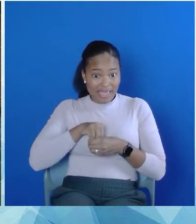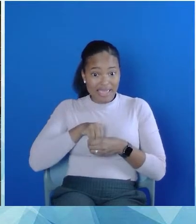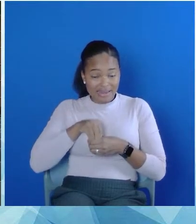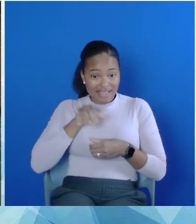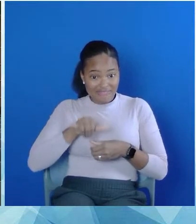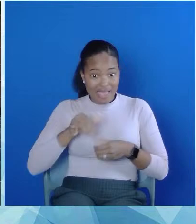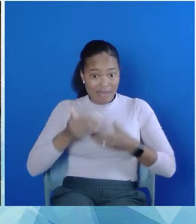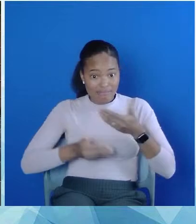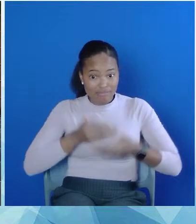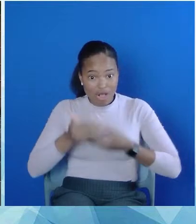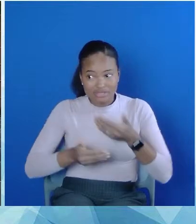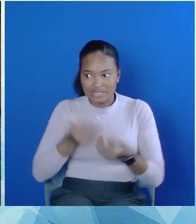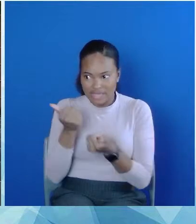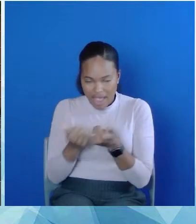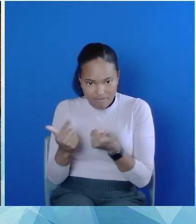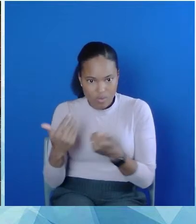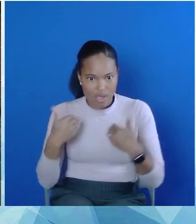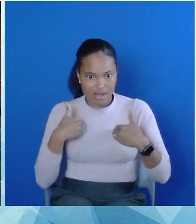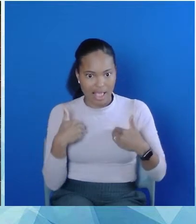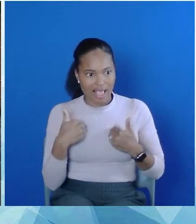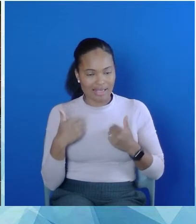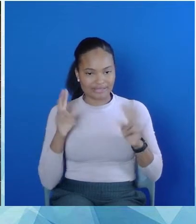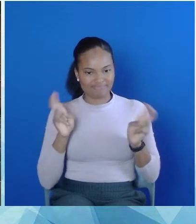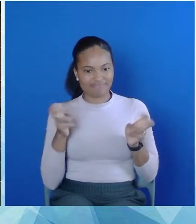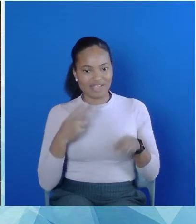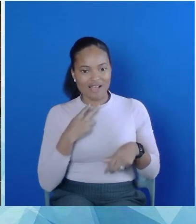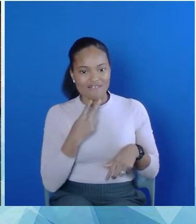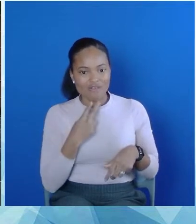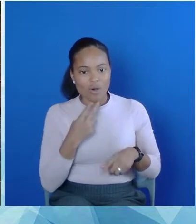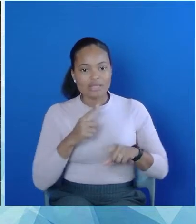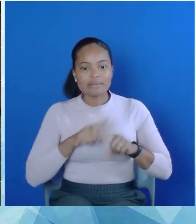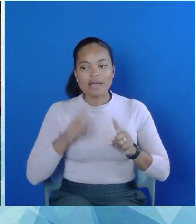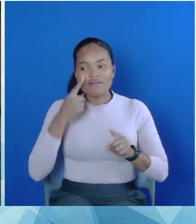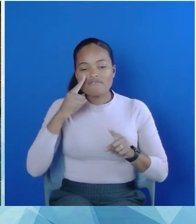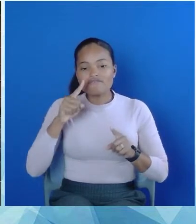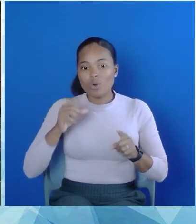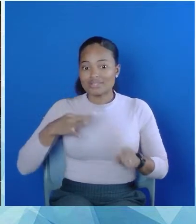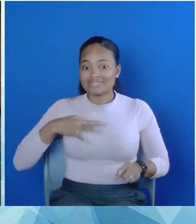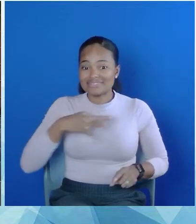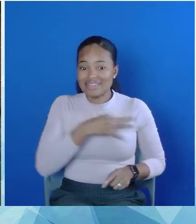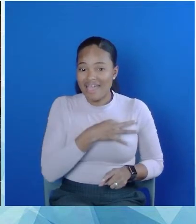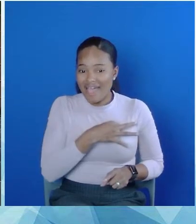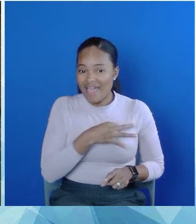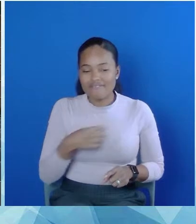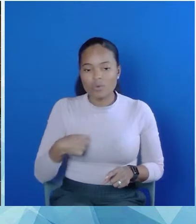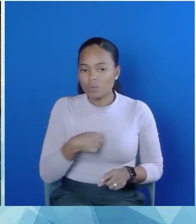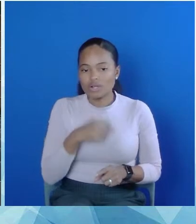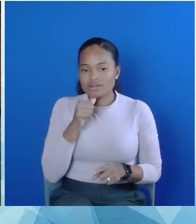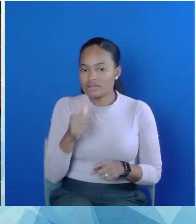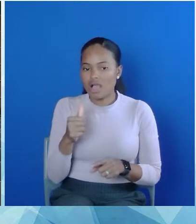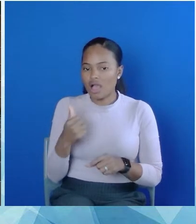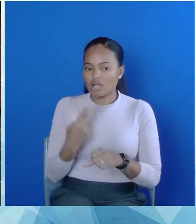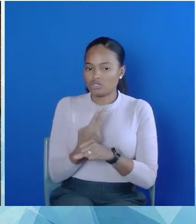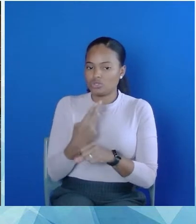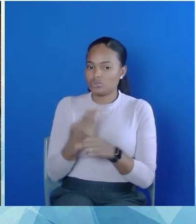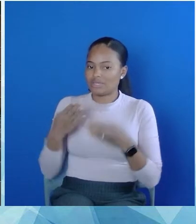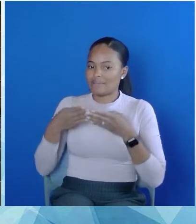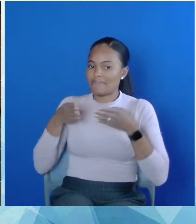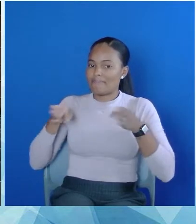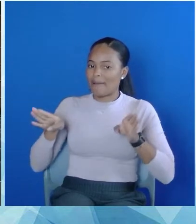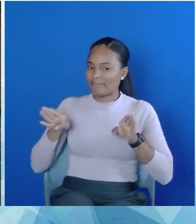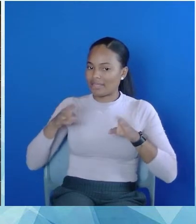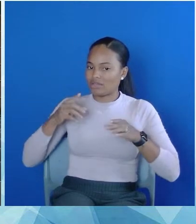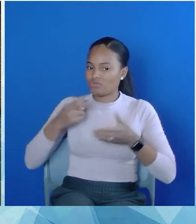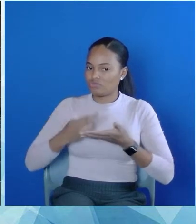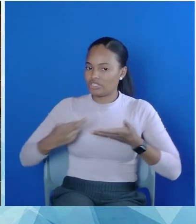But in particular for our staff, we do have to be mindful that we're not expending public resources on advocacy